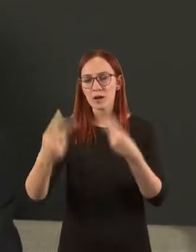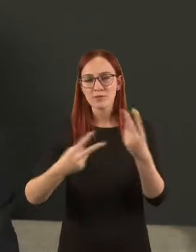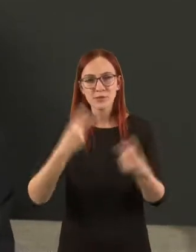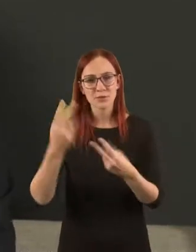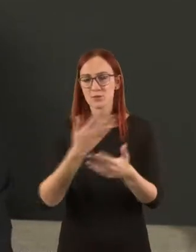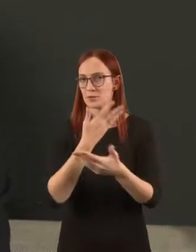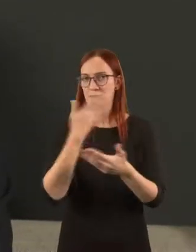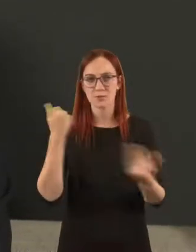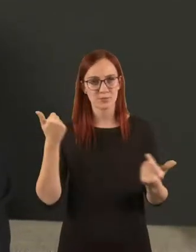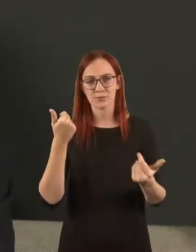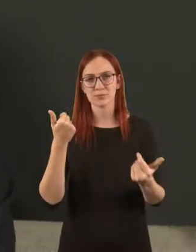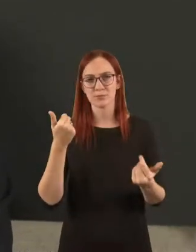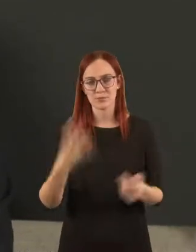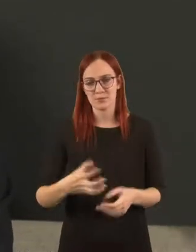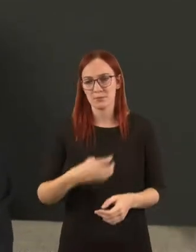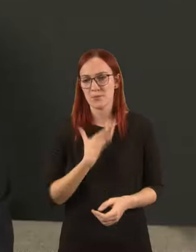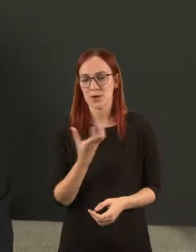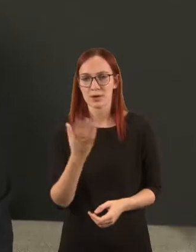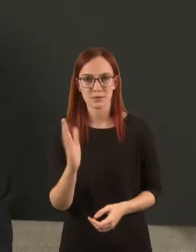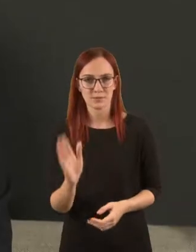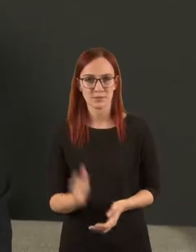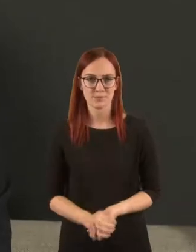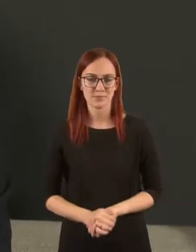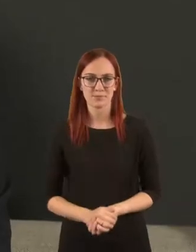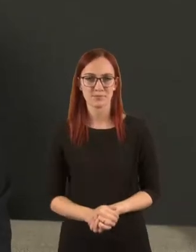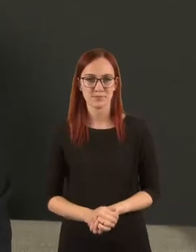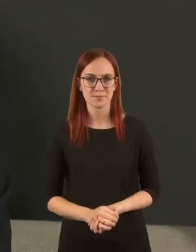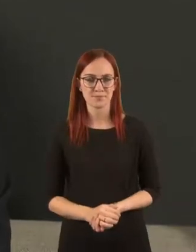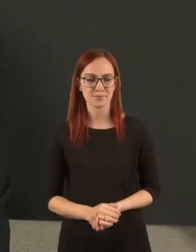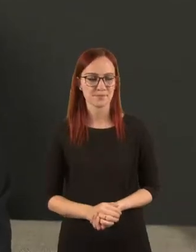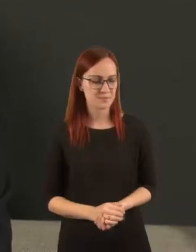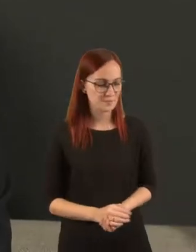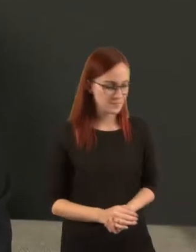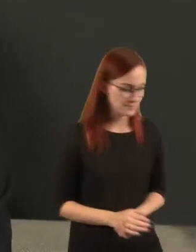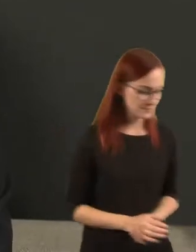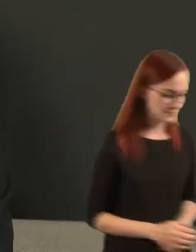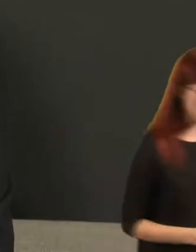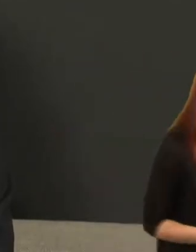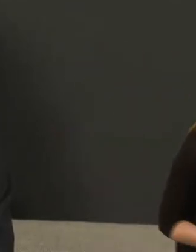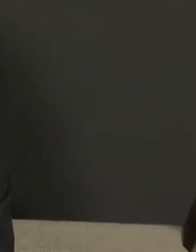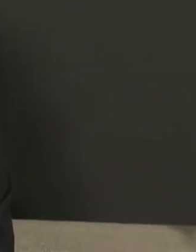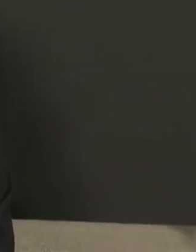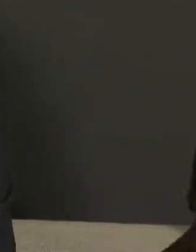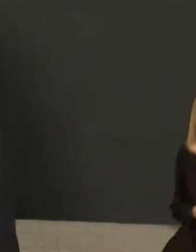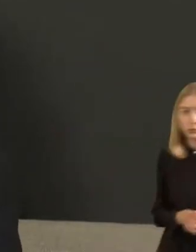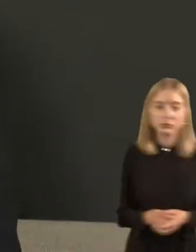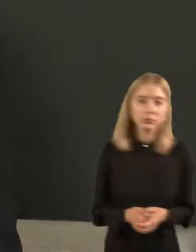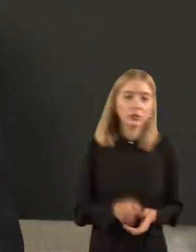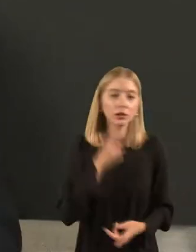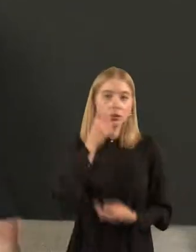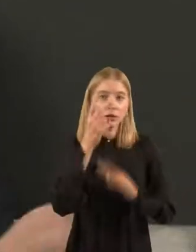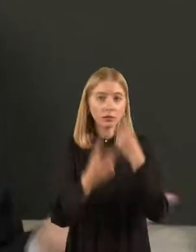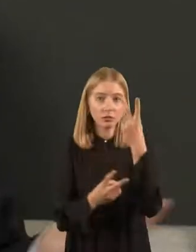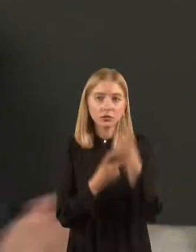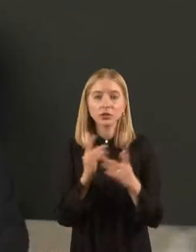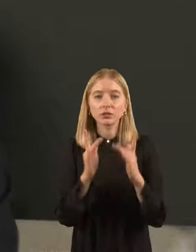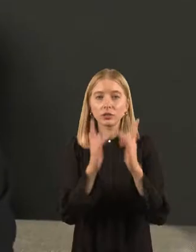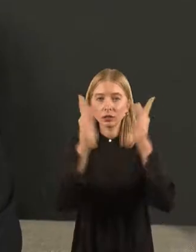your heating and so on and so forth. We need to demonstrate the vision. We need to give them a vision.